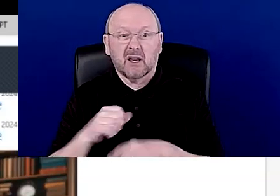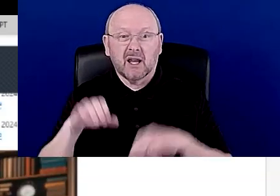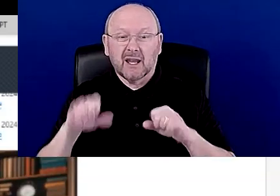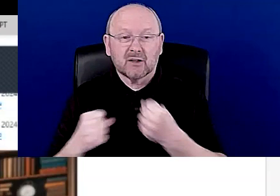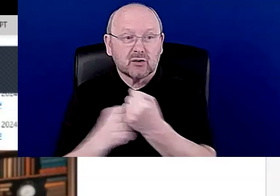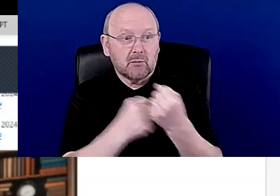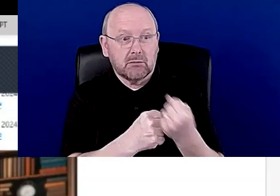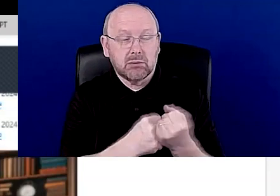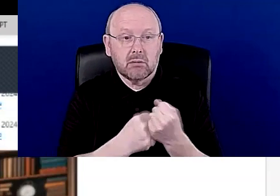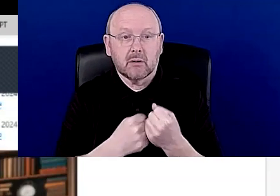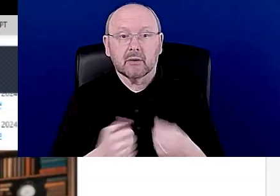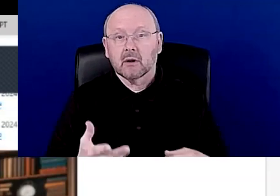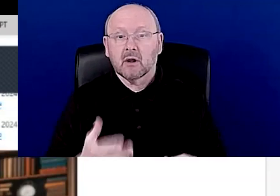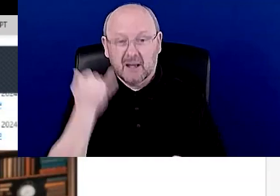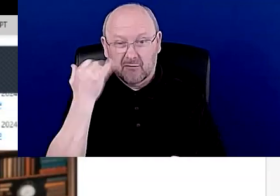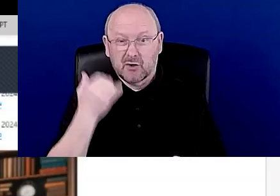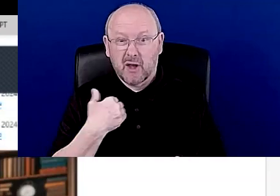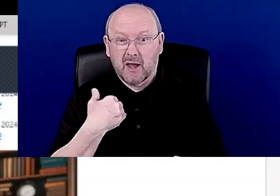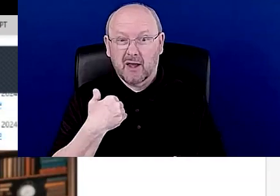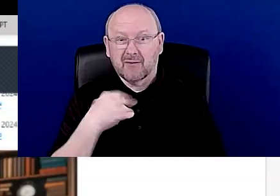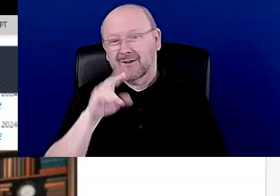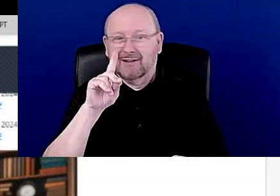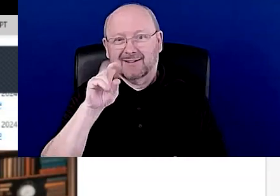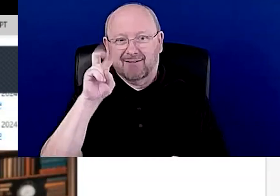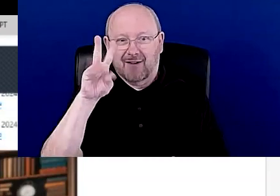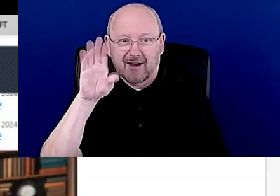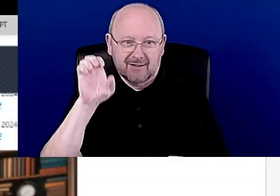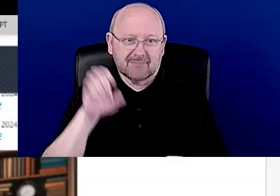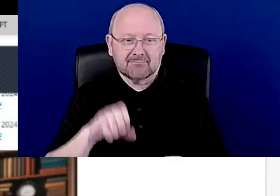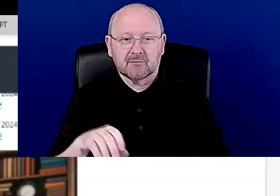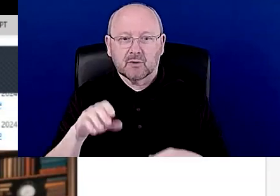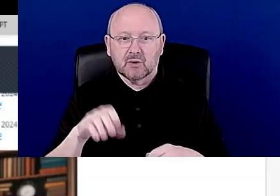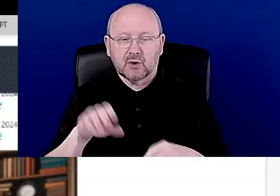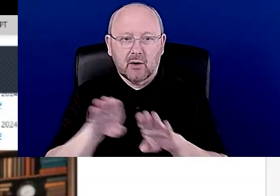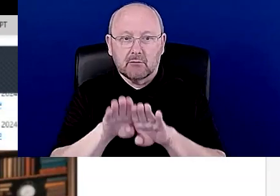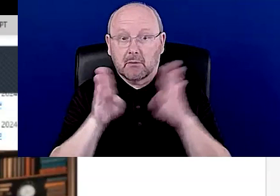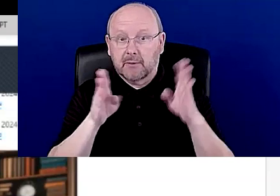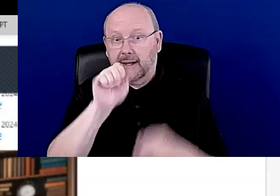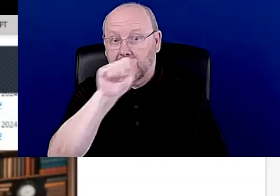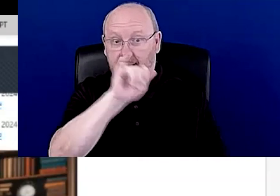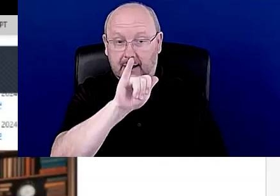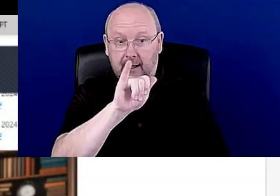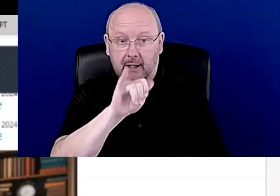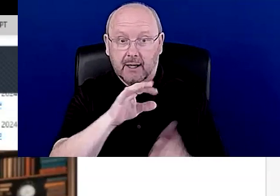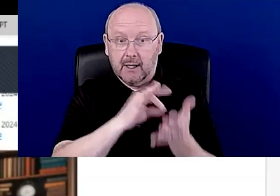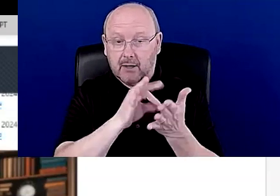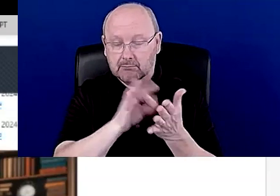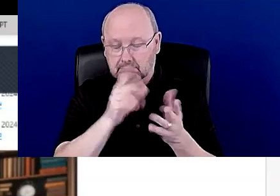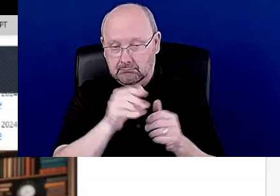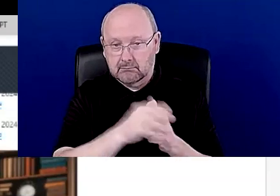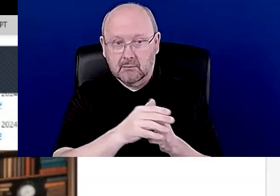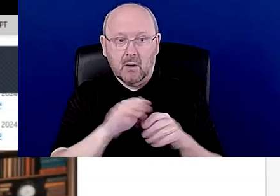have a device on you, and you have an OpenAI account, take a moment to open up